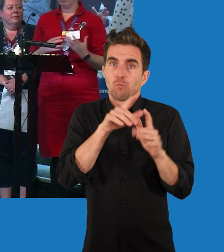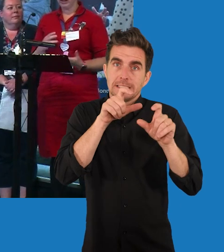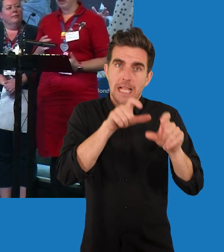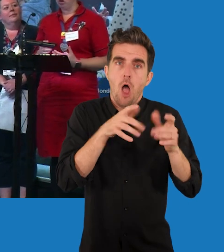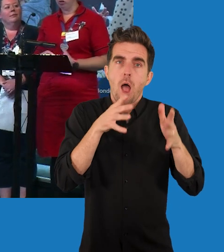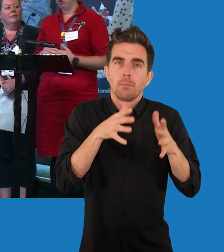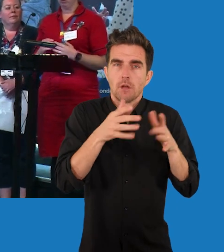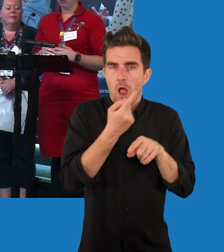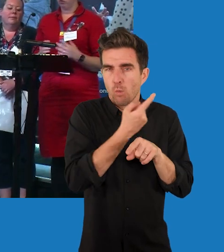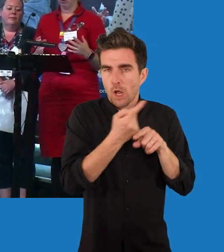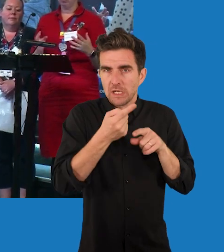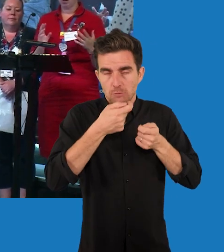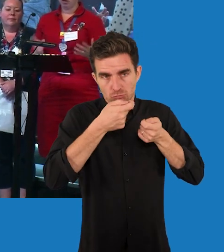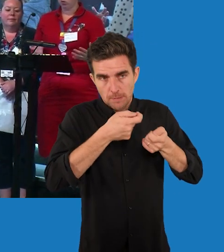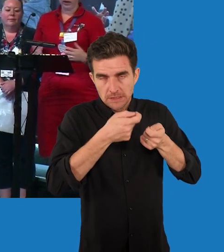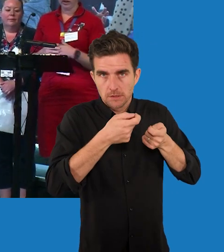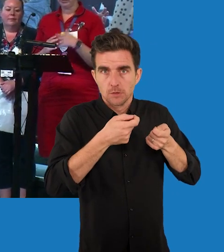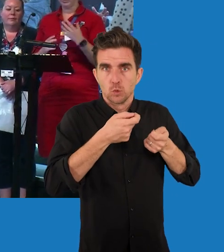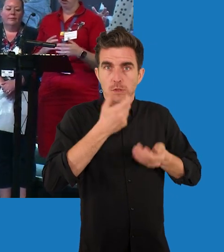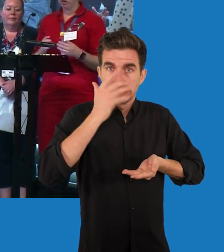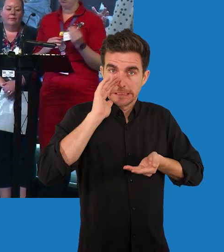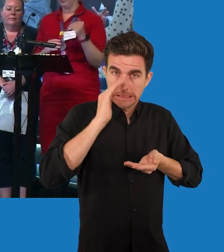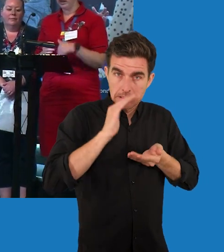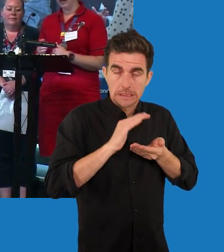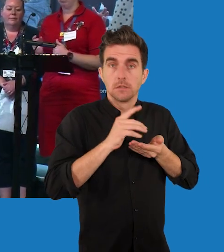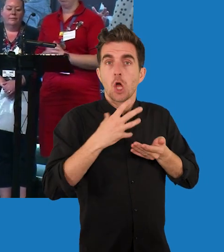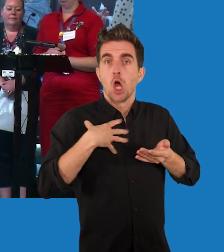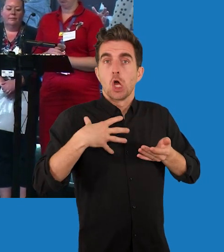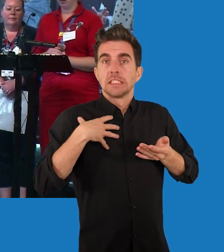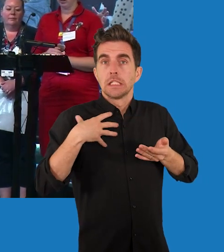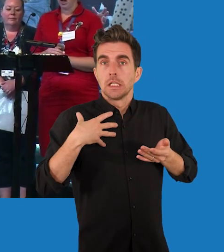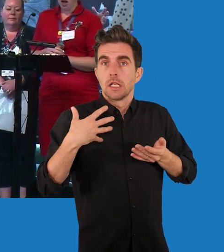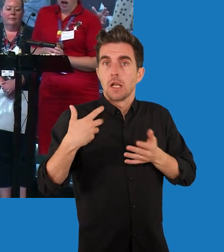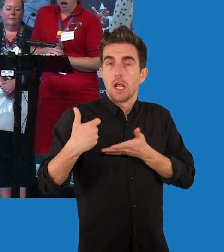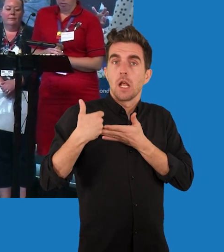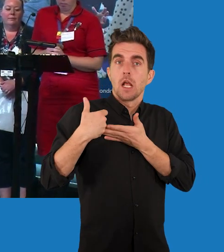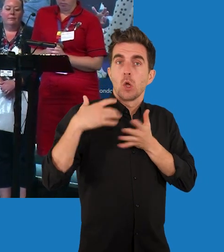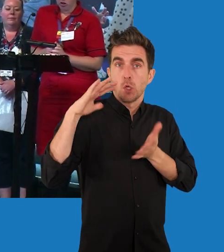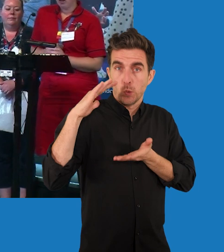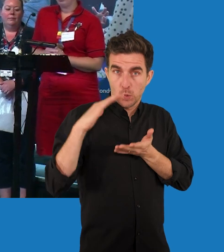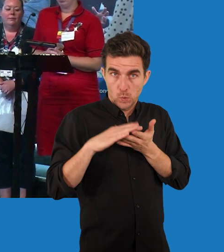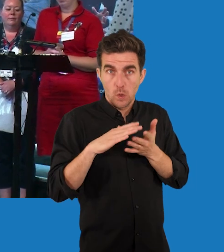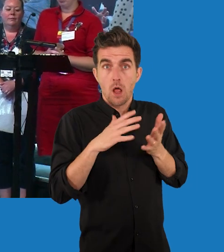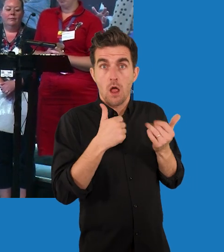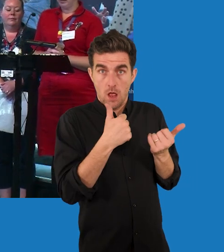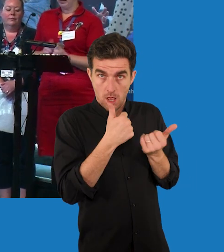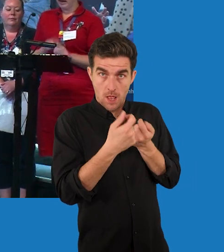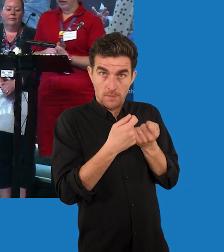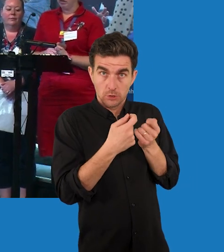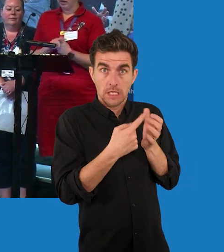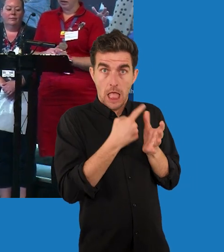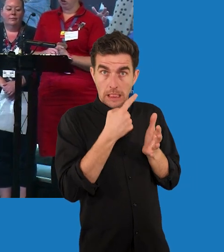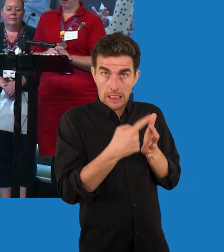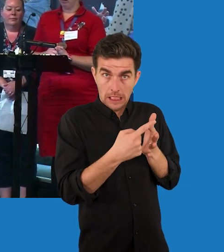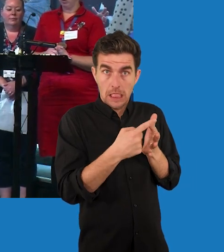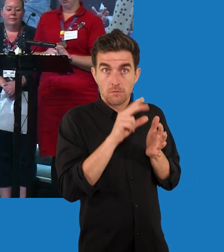she would have stayed in hospital for about a week, getting treatment, weaning down off oxygen. She actually managed to be in A&E